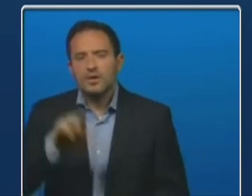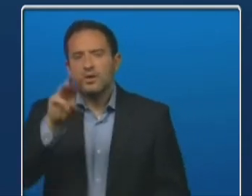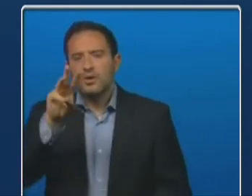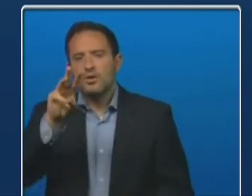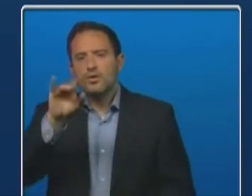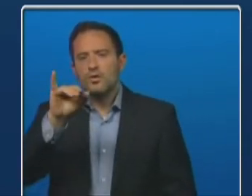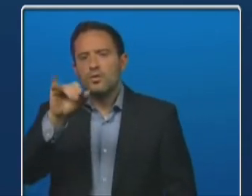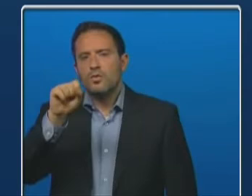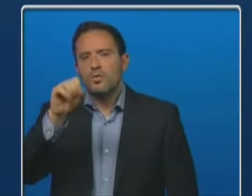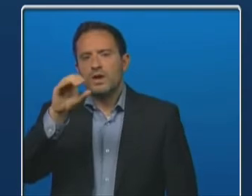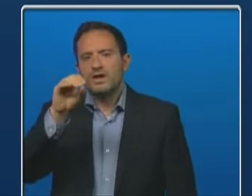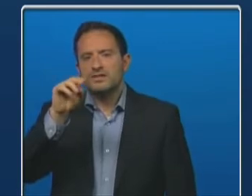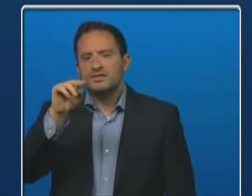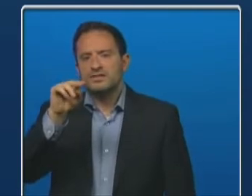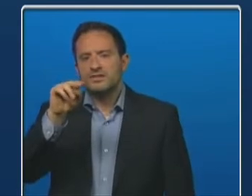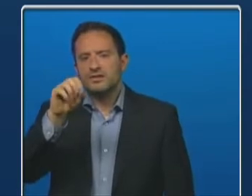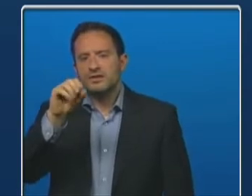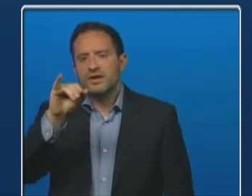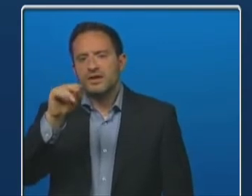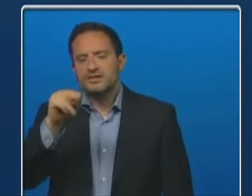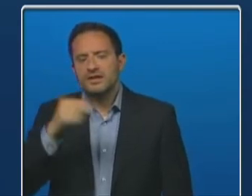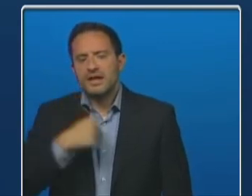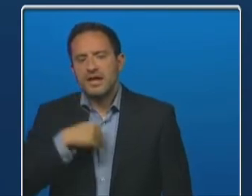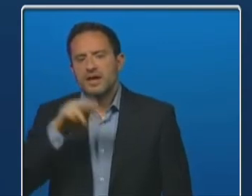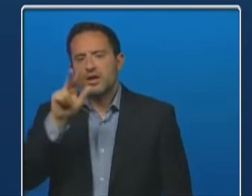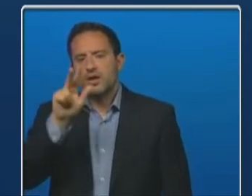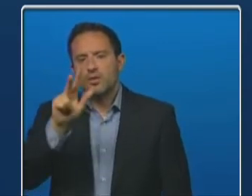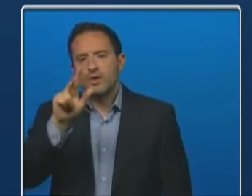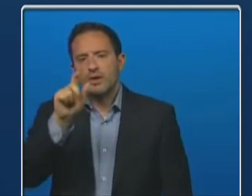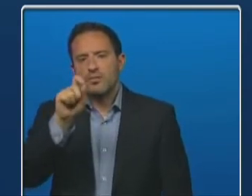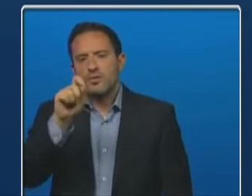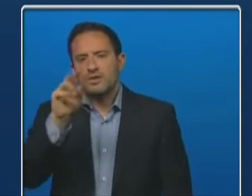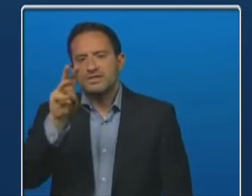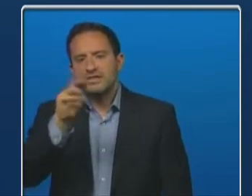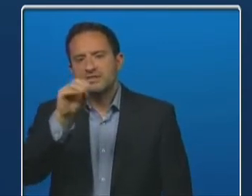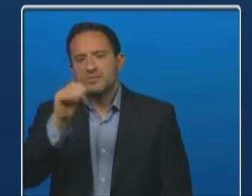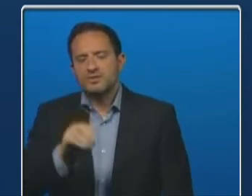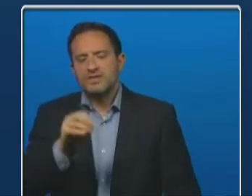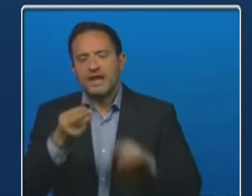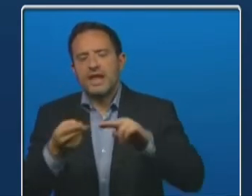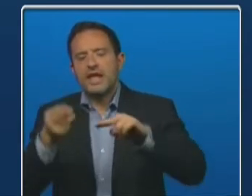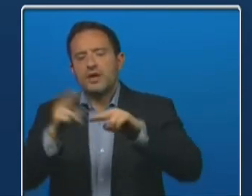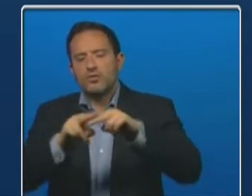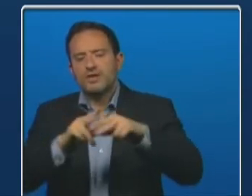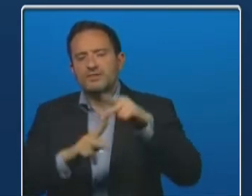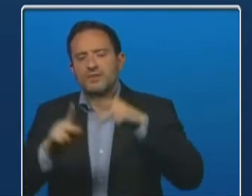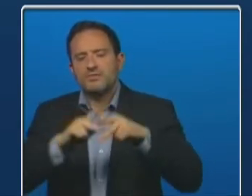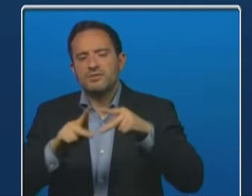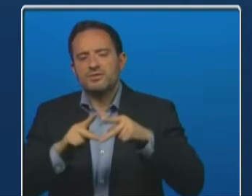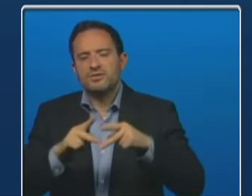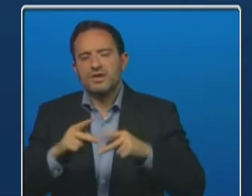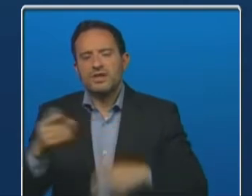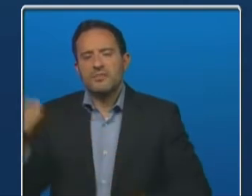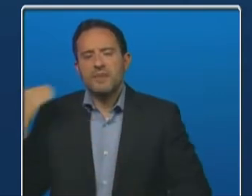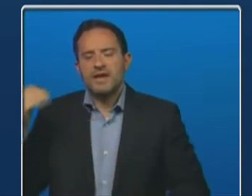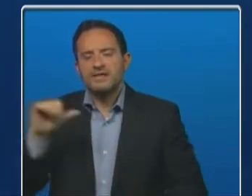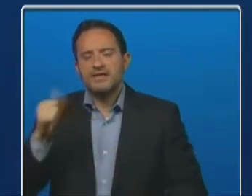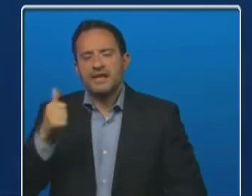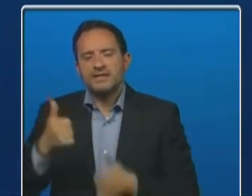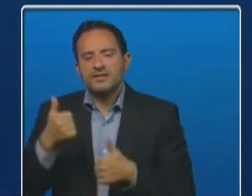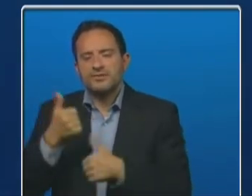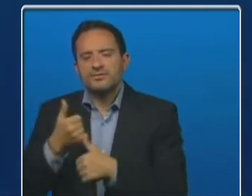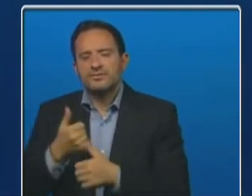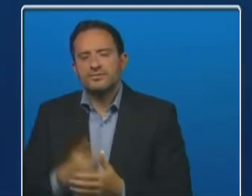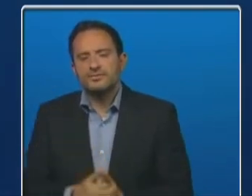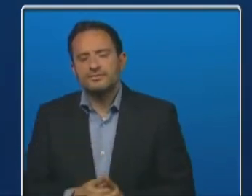Wisconsin did have a 3.6% increase in their population between 2010 and 2020, which,